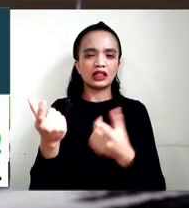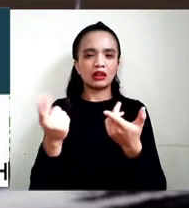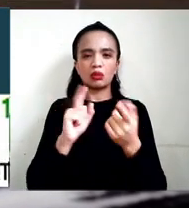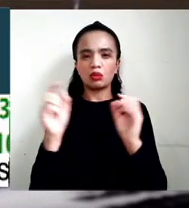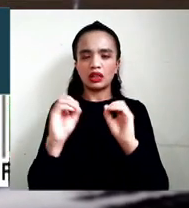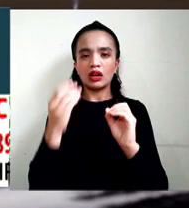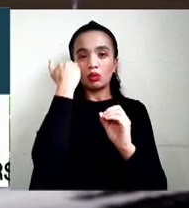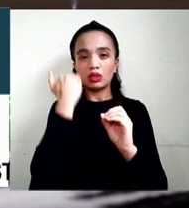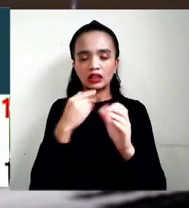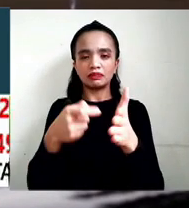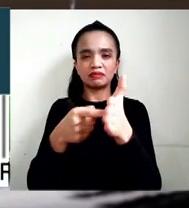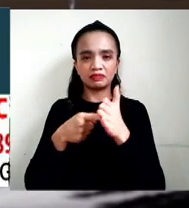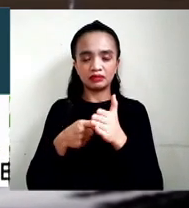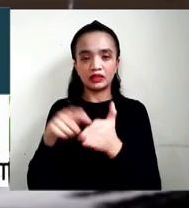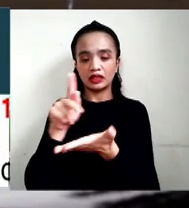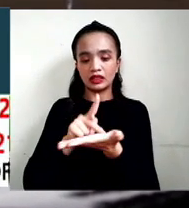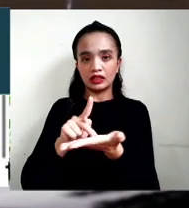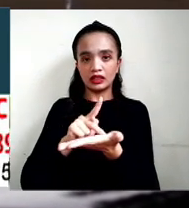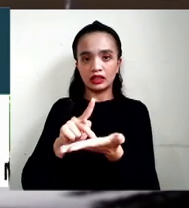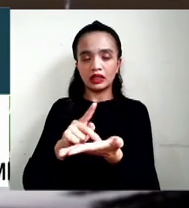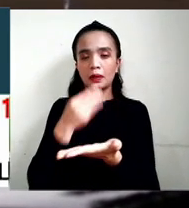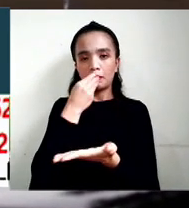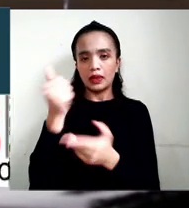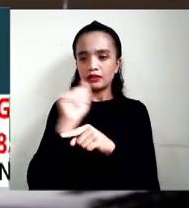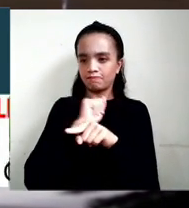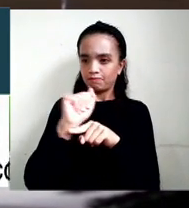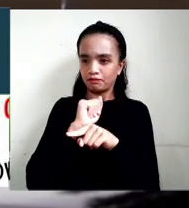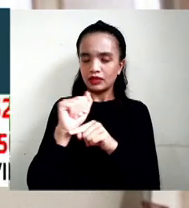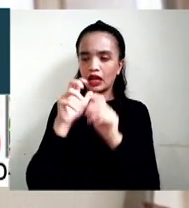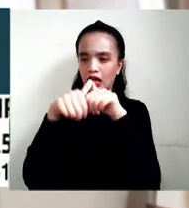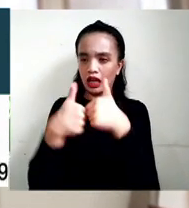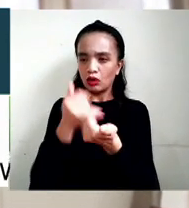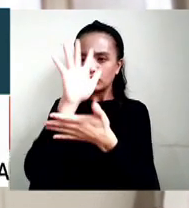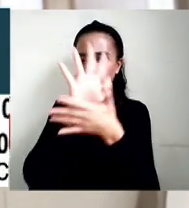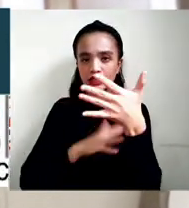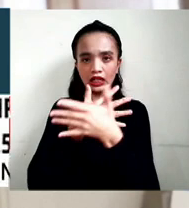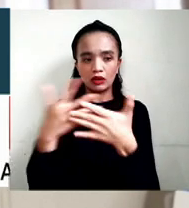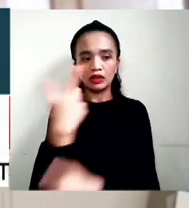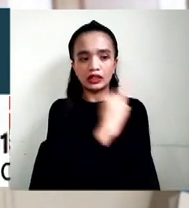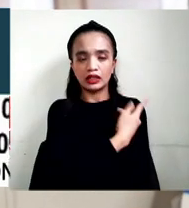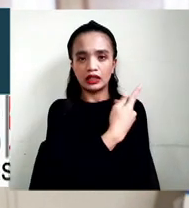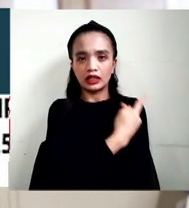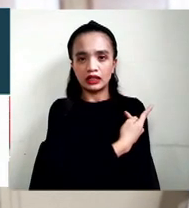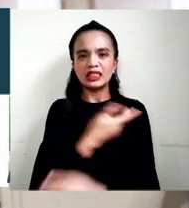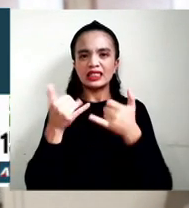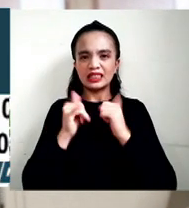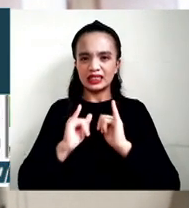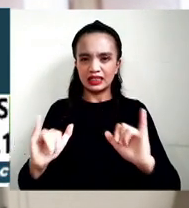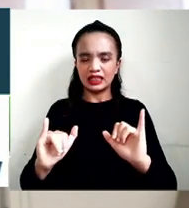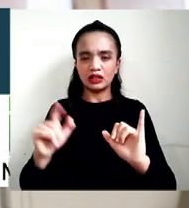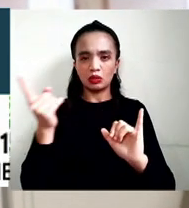sector pharmacies would be best equipped to help with regards to scheduling vaccinations, which is so far still in the hands of state and